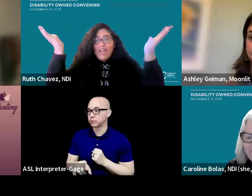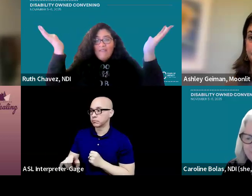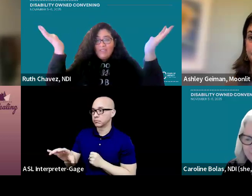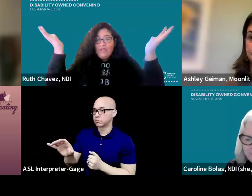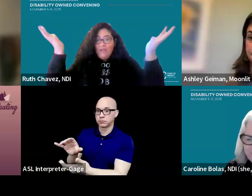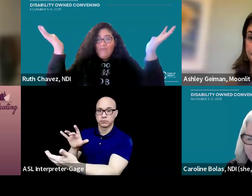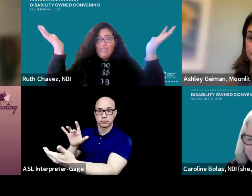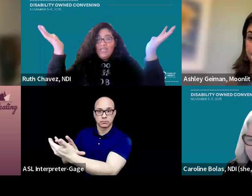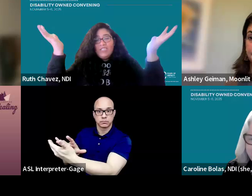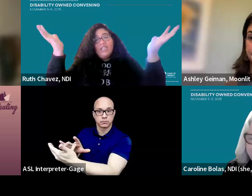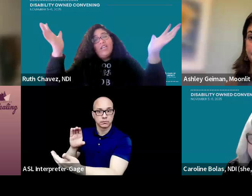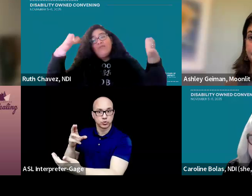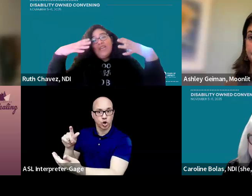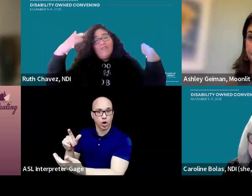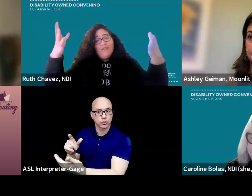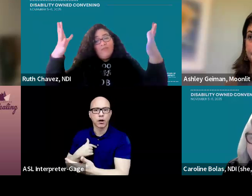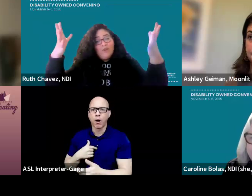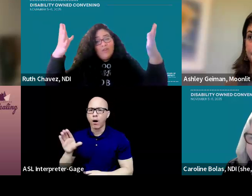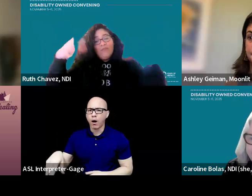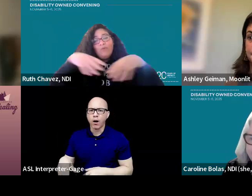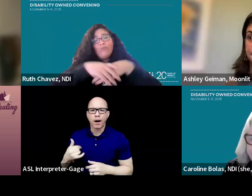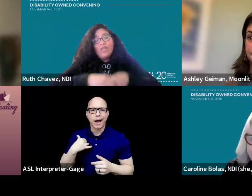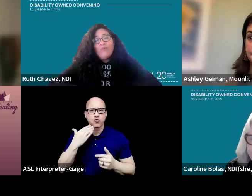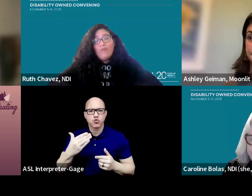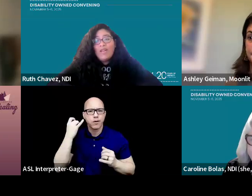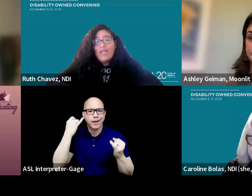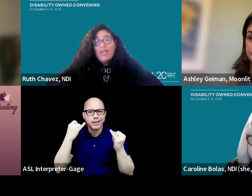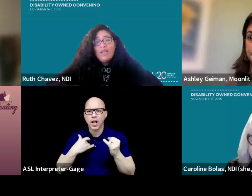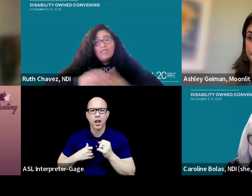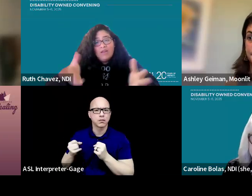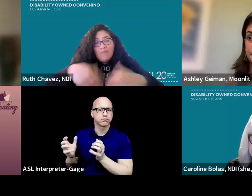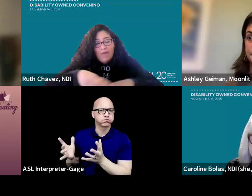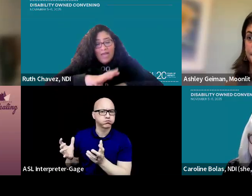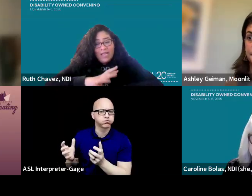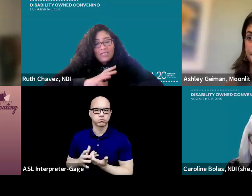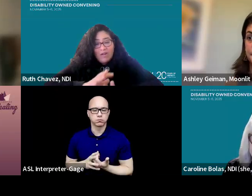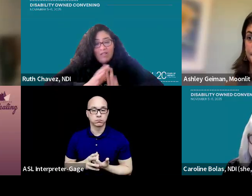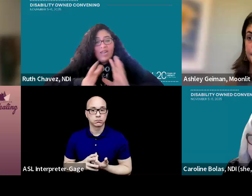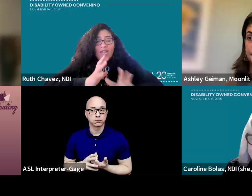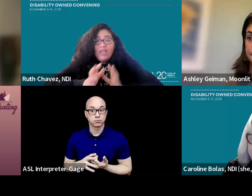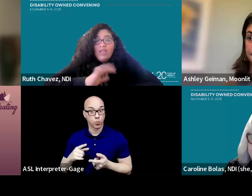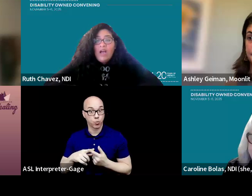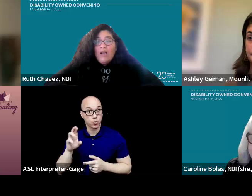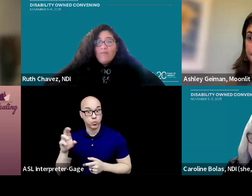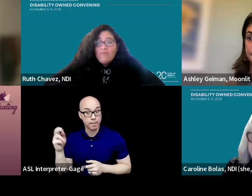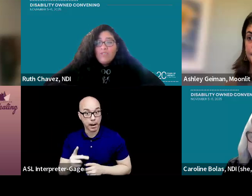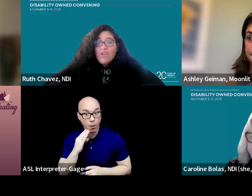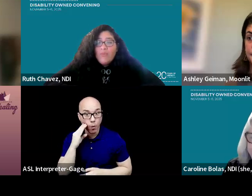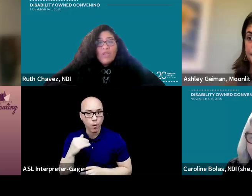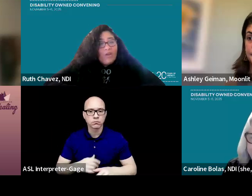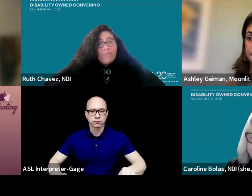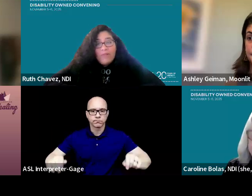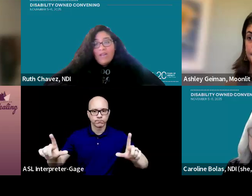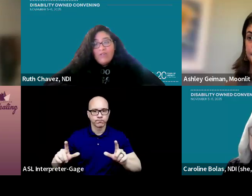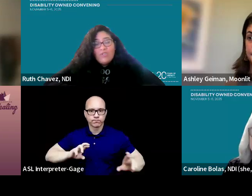and you start having this whole conversation, and it'll save it for you for when you are ready to come back and settle in and